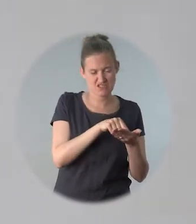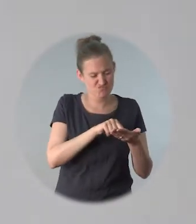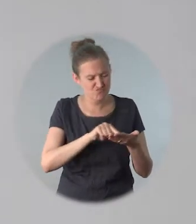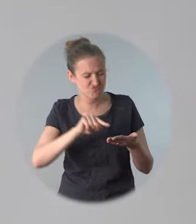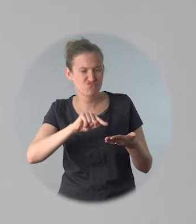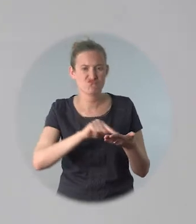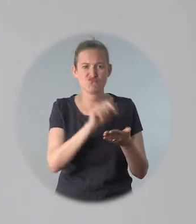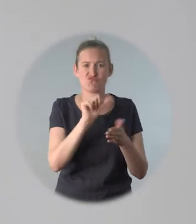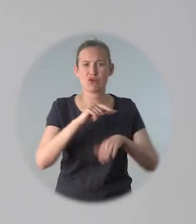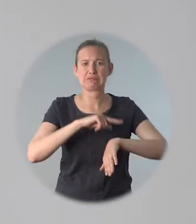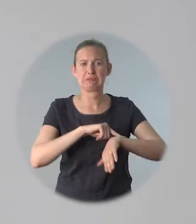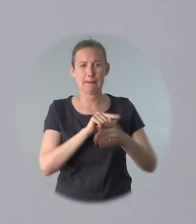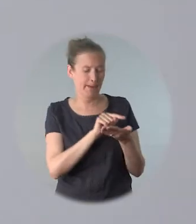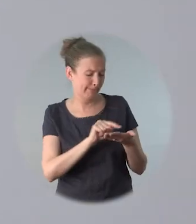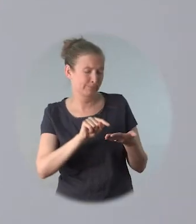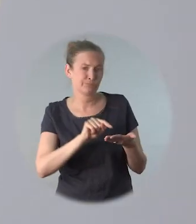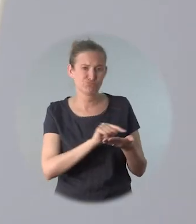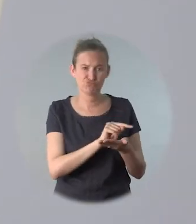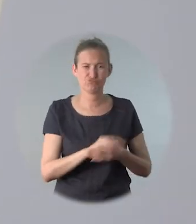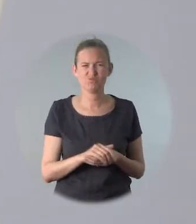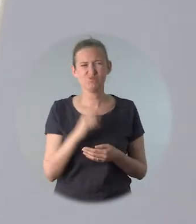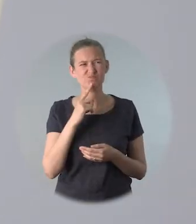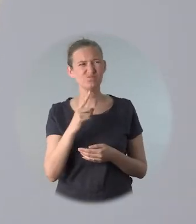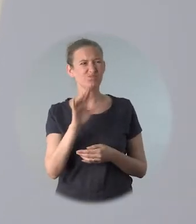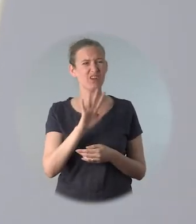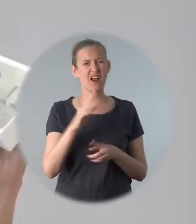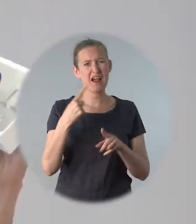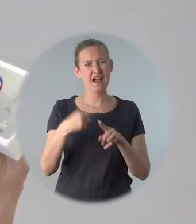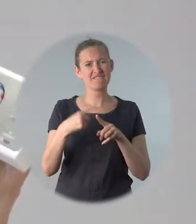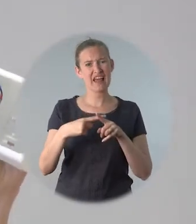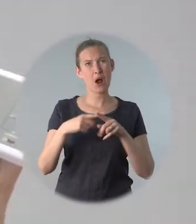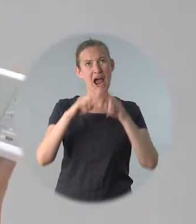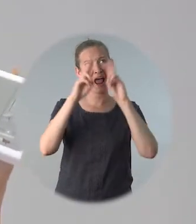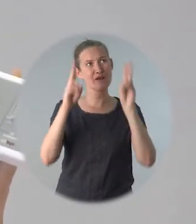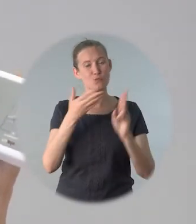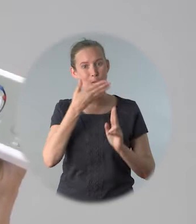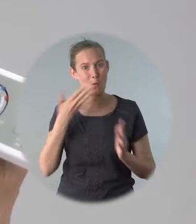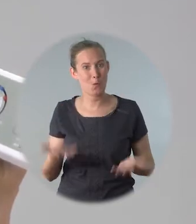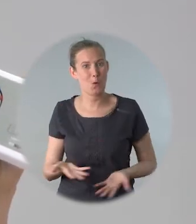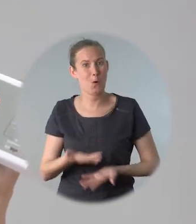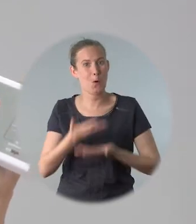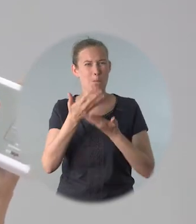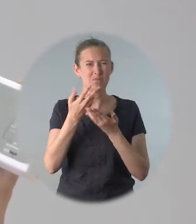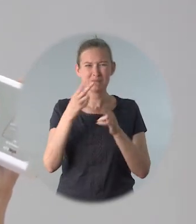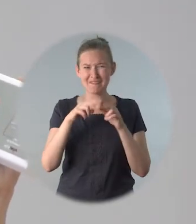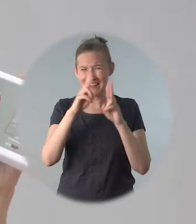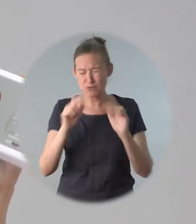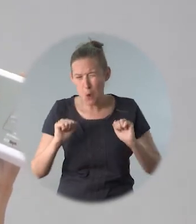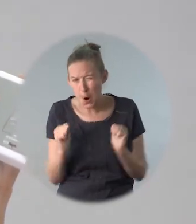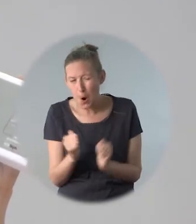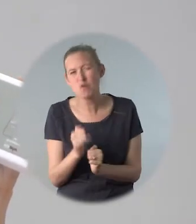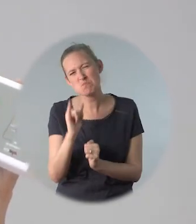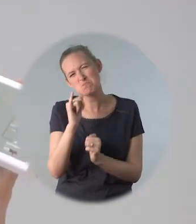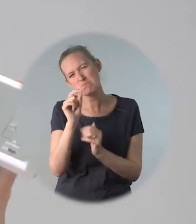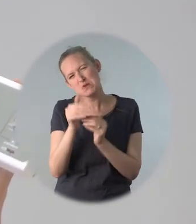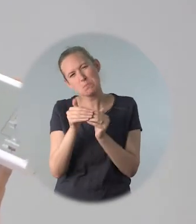pressing them down and then sliding them backwards and forwards to get the right time. So most homes take roughly about half an hour to warm up,